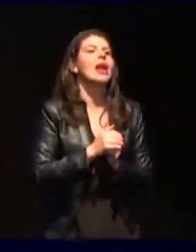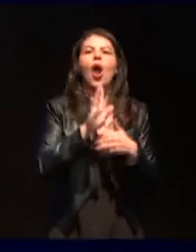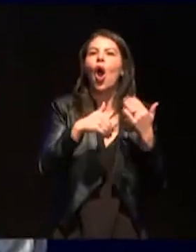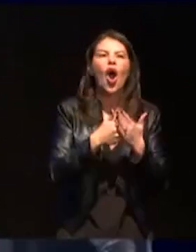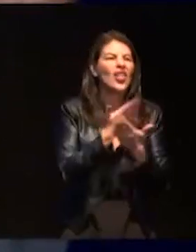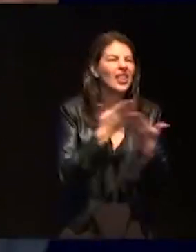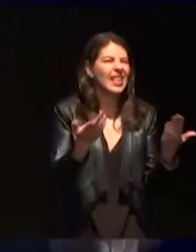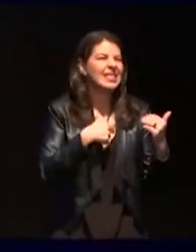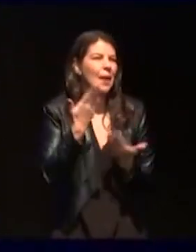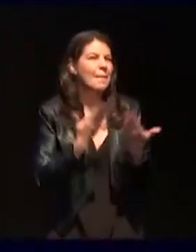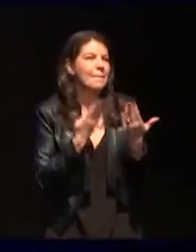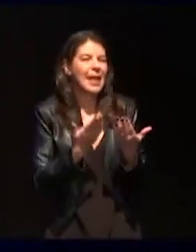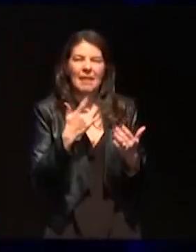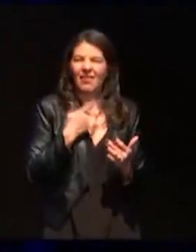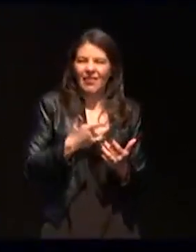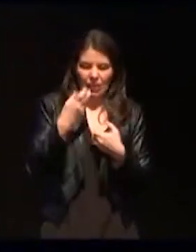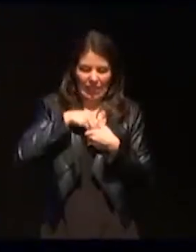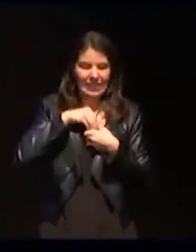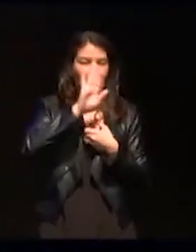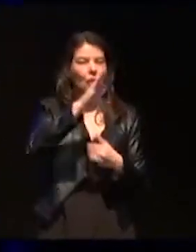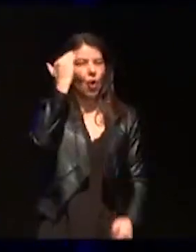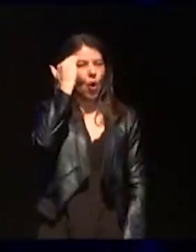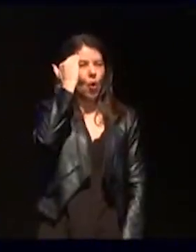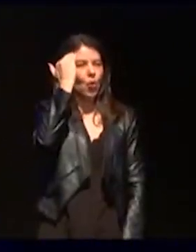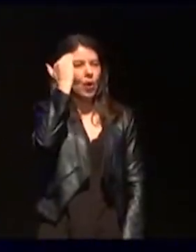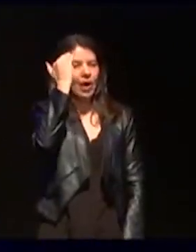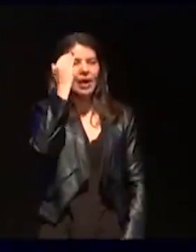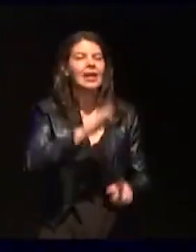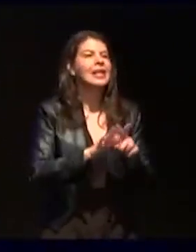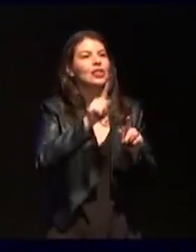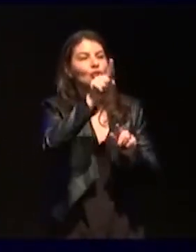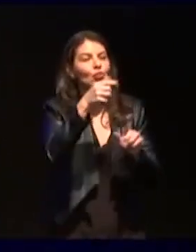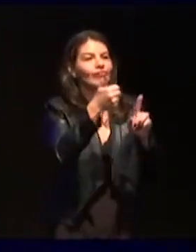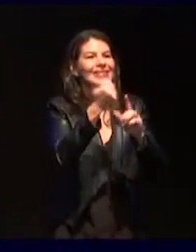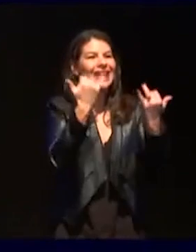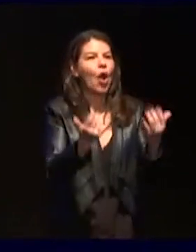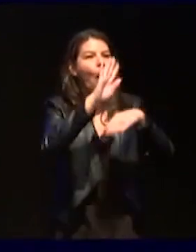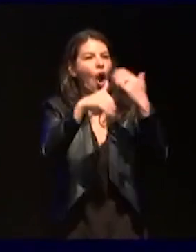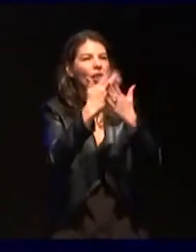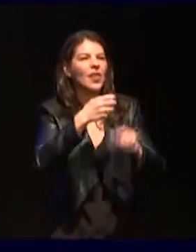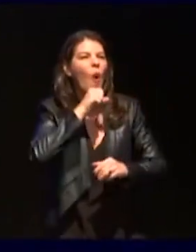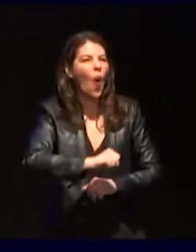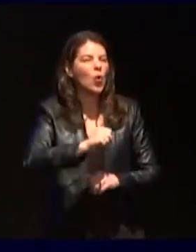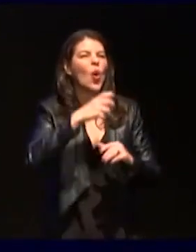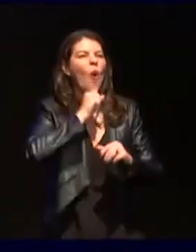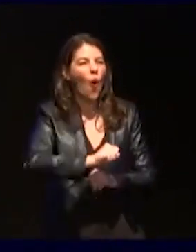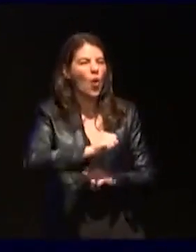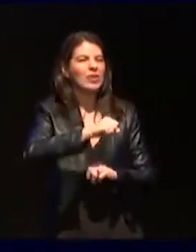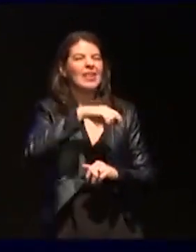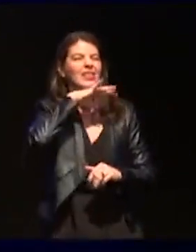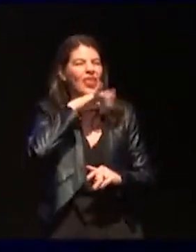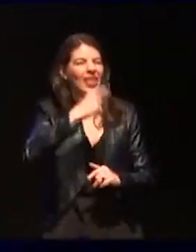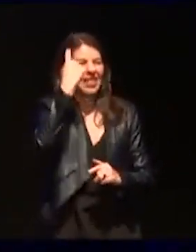of that that might be lingering in your own awareness as you are dissolving those tendencies and those